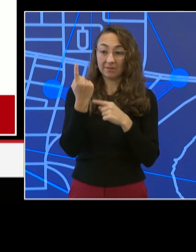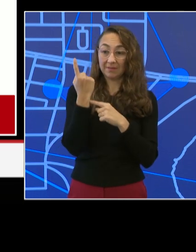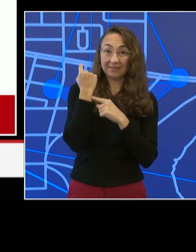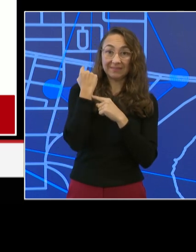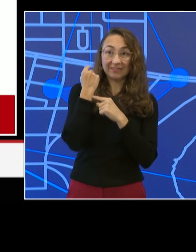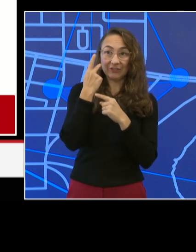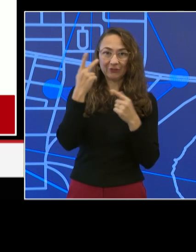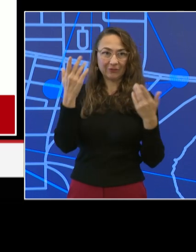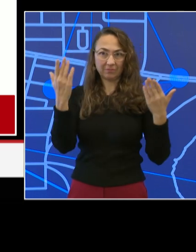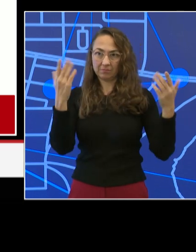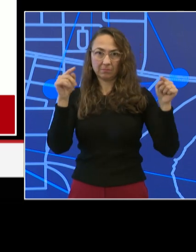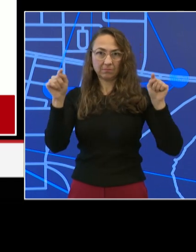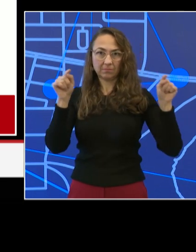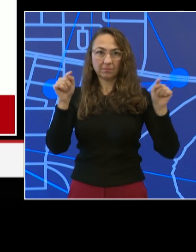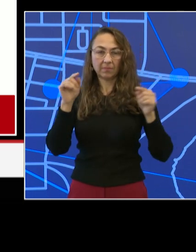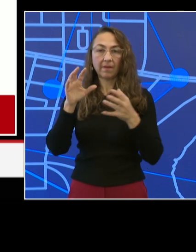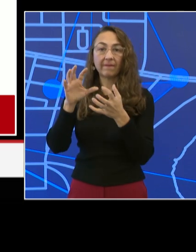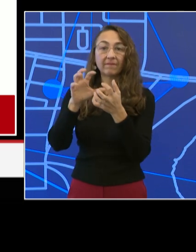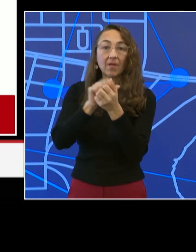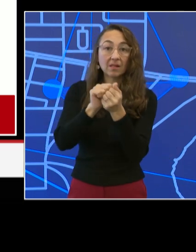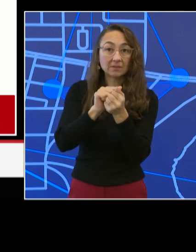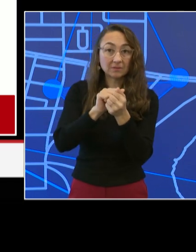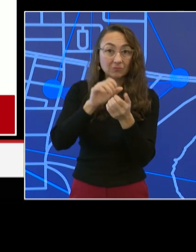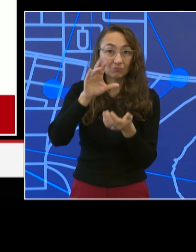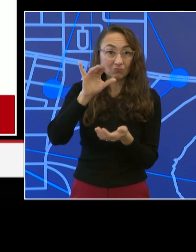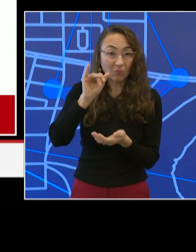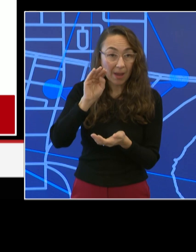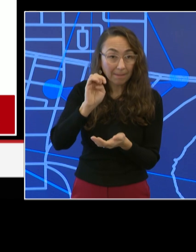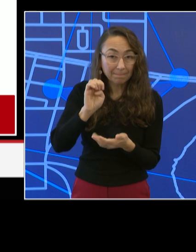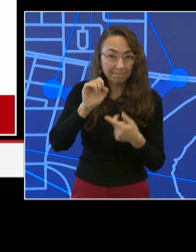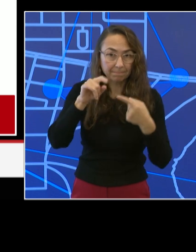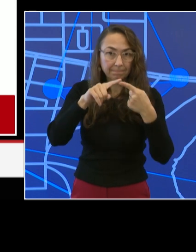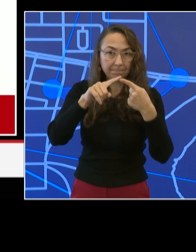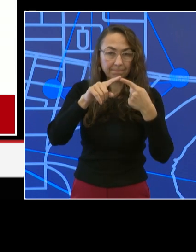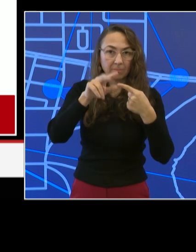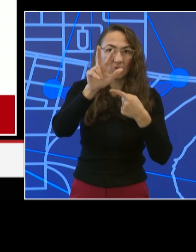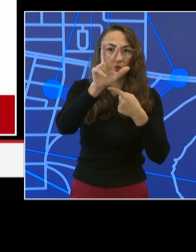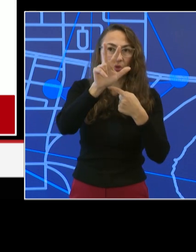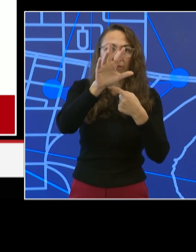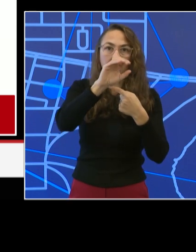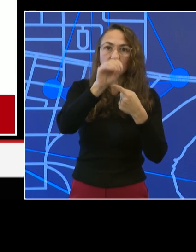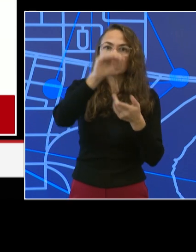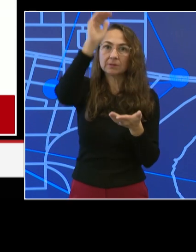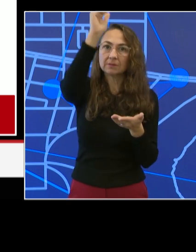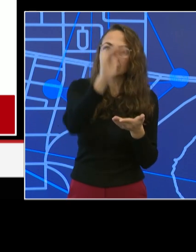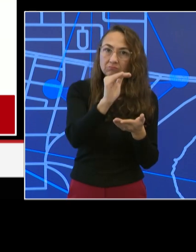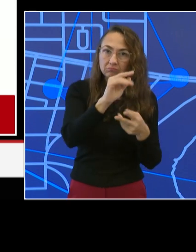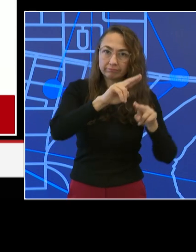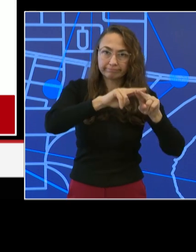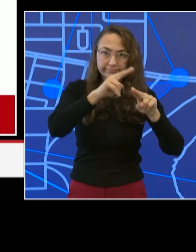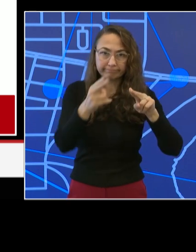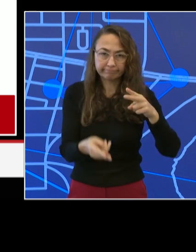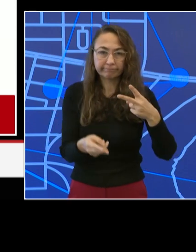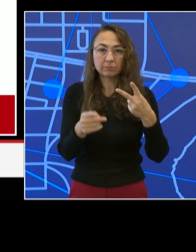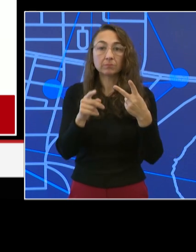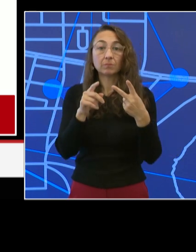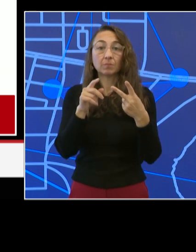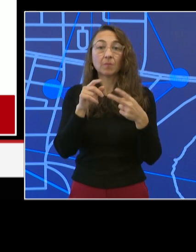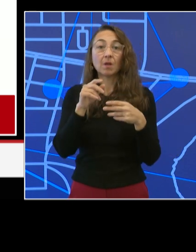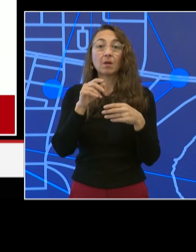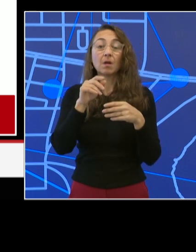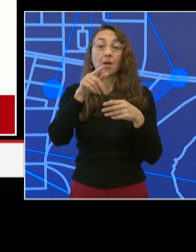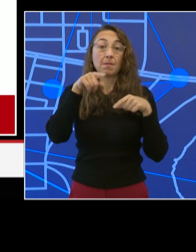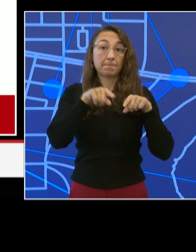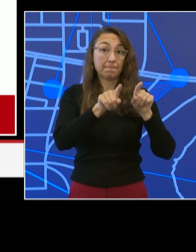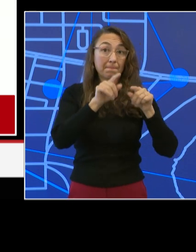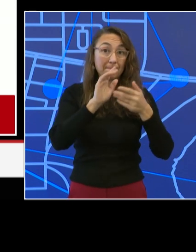35% and down 16% compared to 2019 before the pandemic. Homicides are down 29% today, where